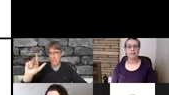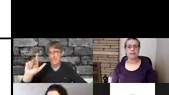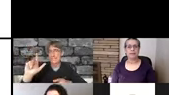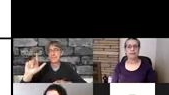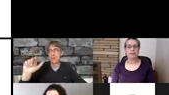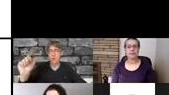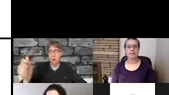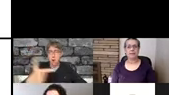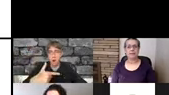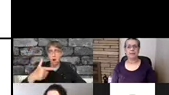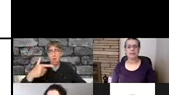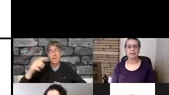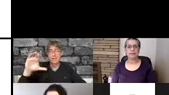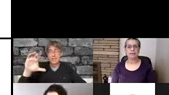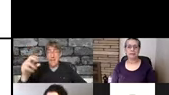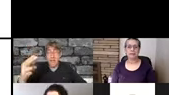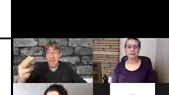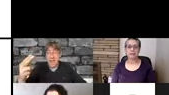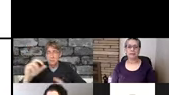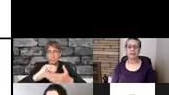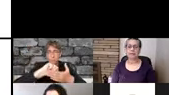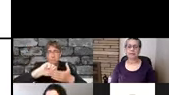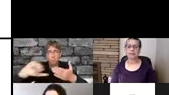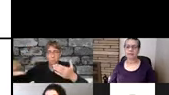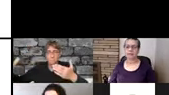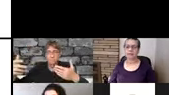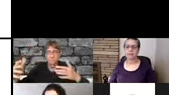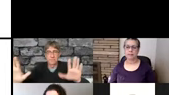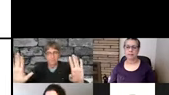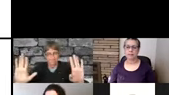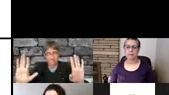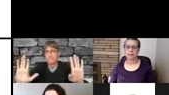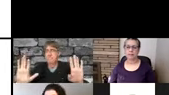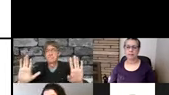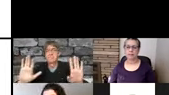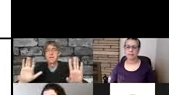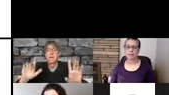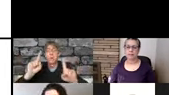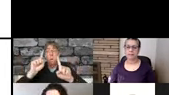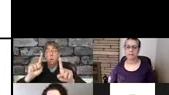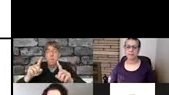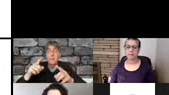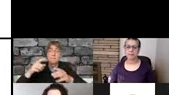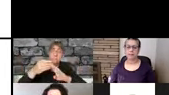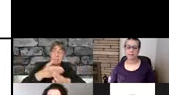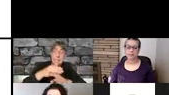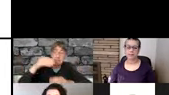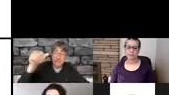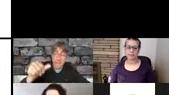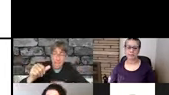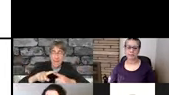cash payments off of vehicles and trying to implement all door boarding. That slide I talked about just a minute